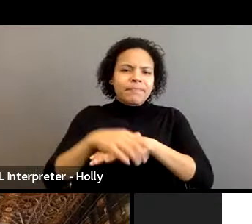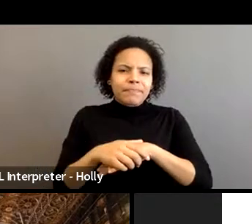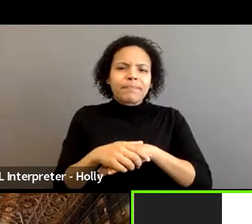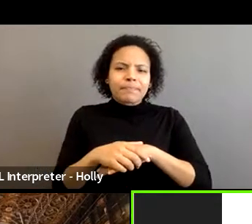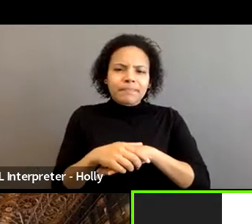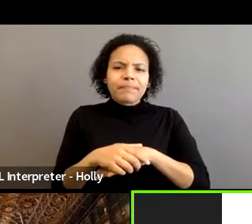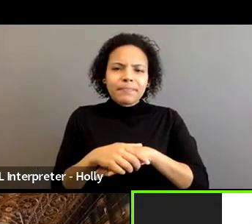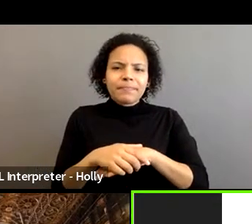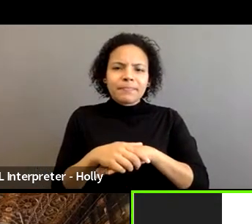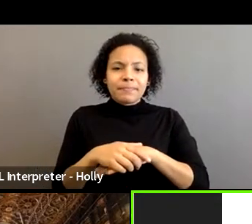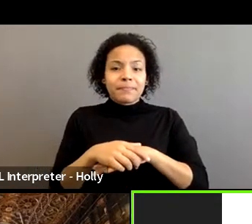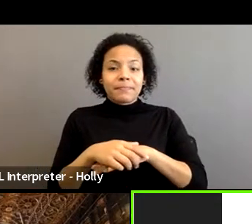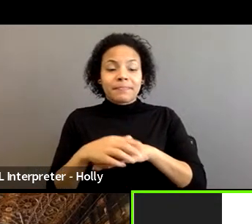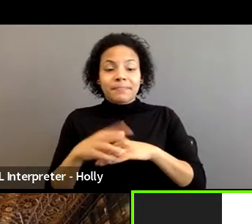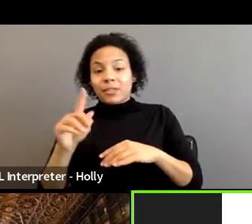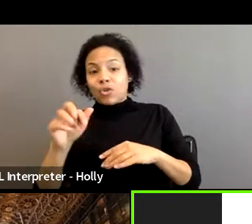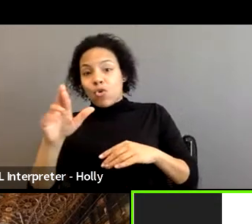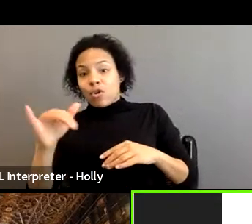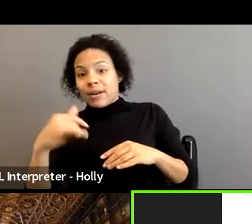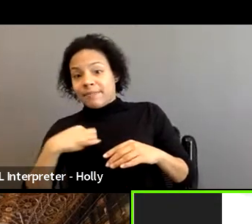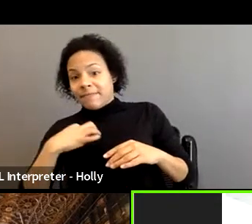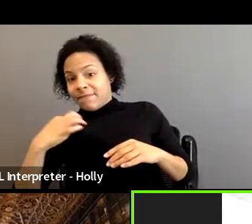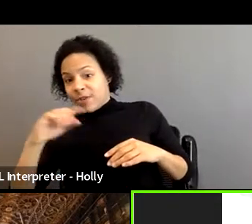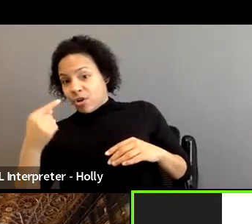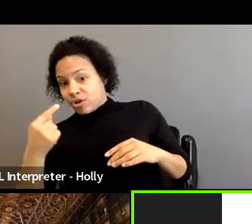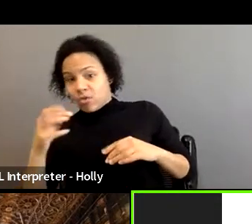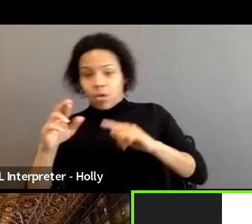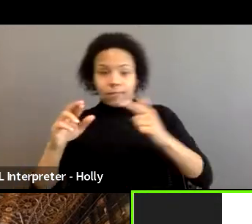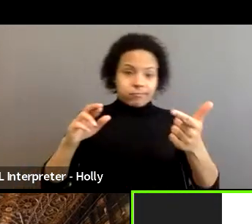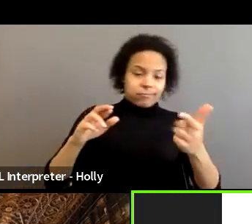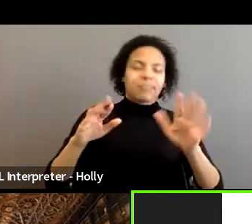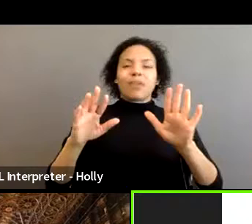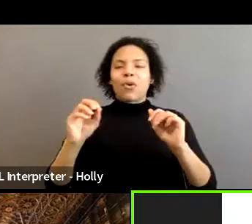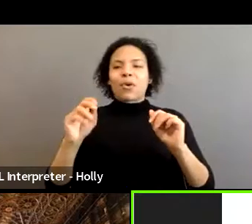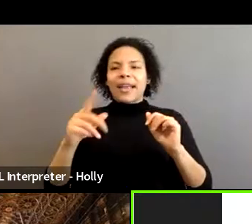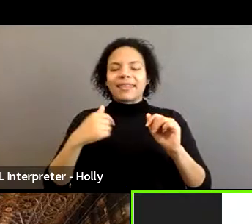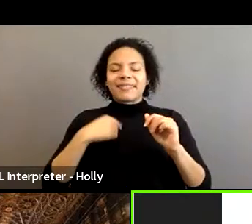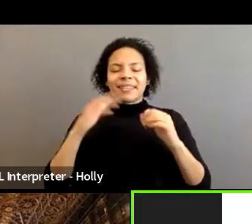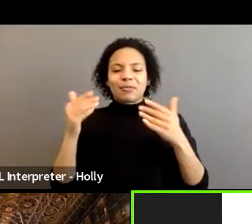Am I going first or? Sure, yeah, either one. Yep. Okay. All right.